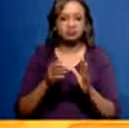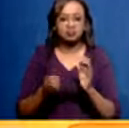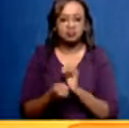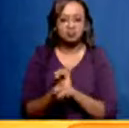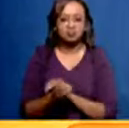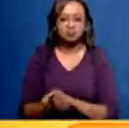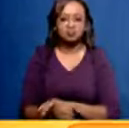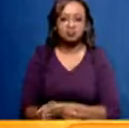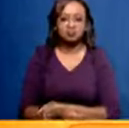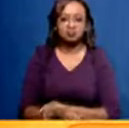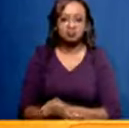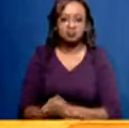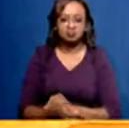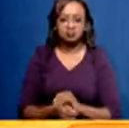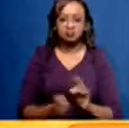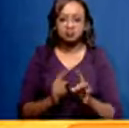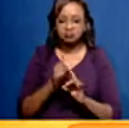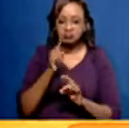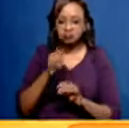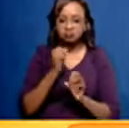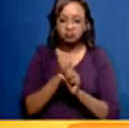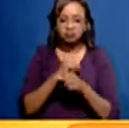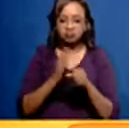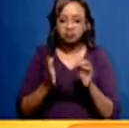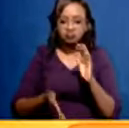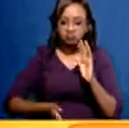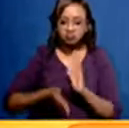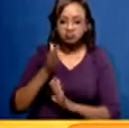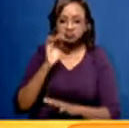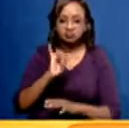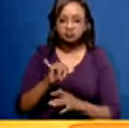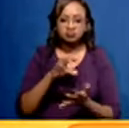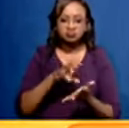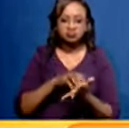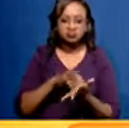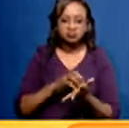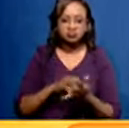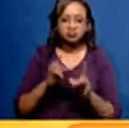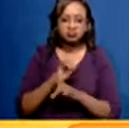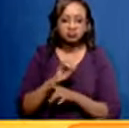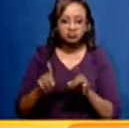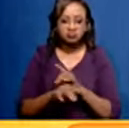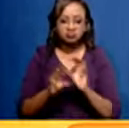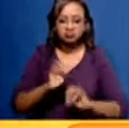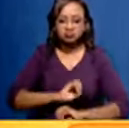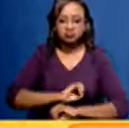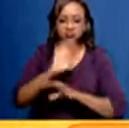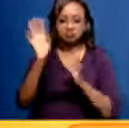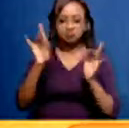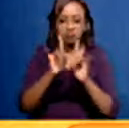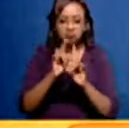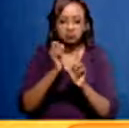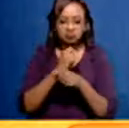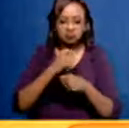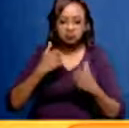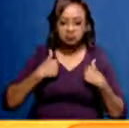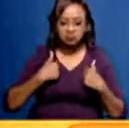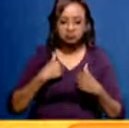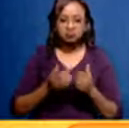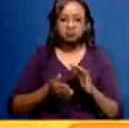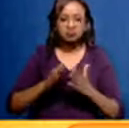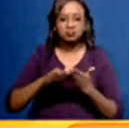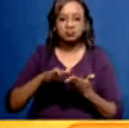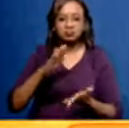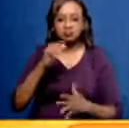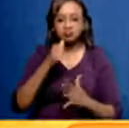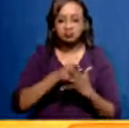the emergency of the situation and the urgency even clearer. It makes me even more determined, and that's exactly what I plan to do. By the way, Jeff,